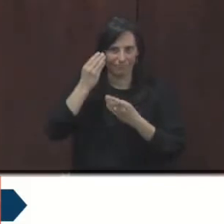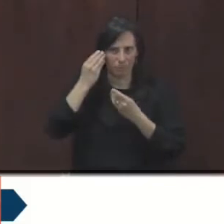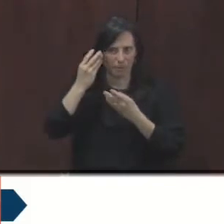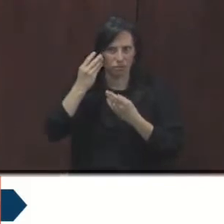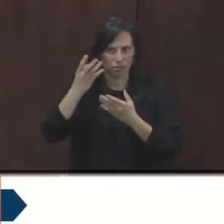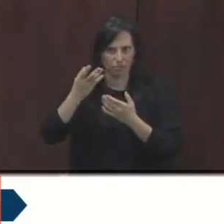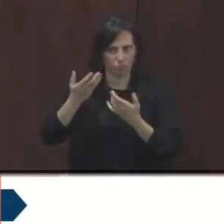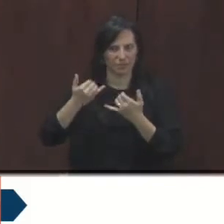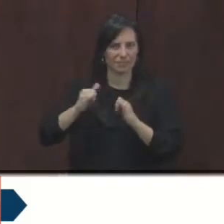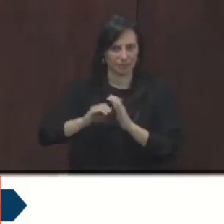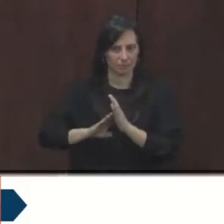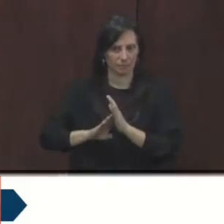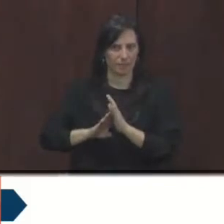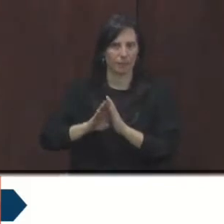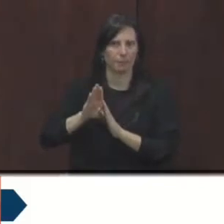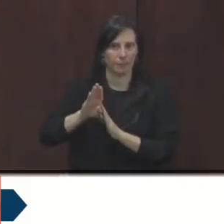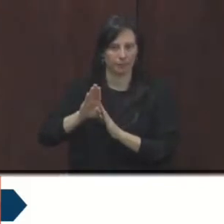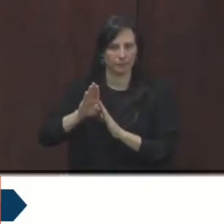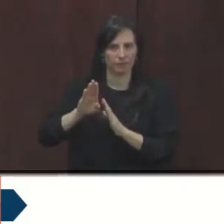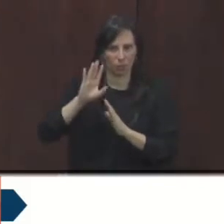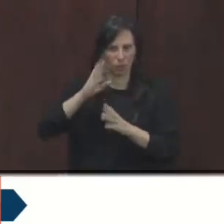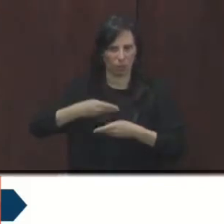as we move into phases.